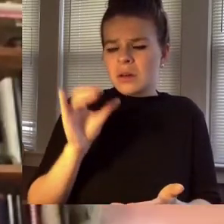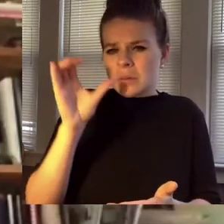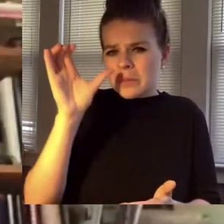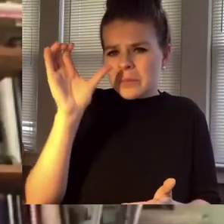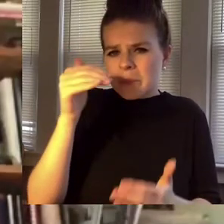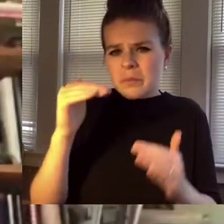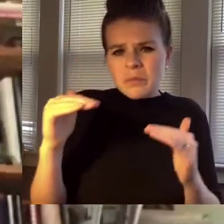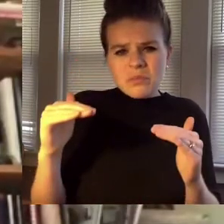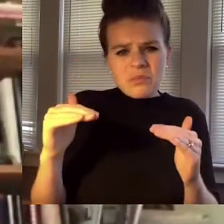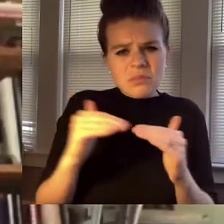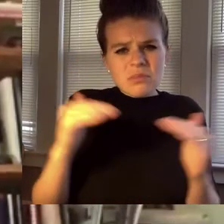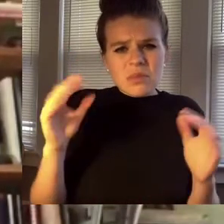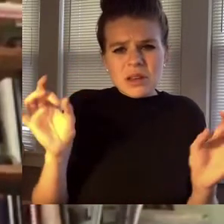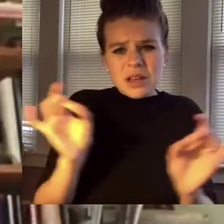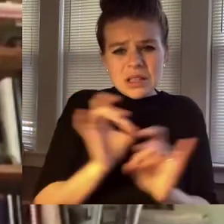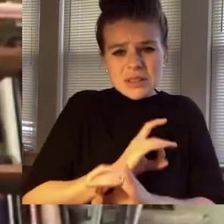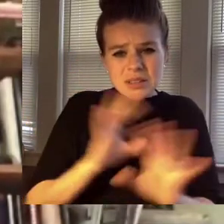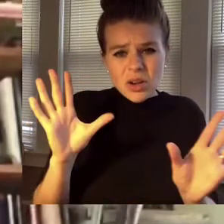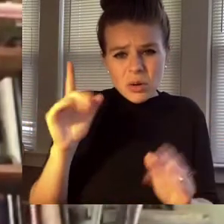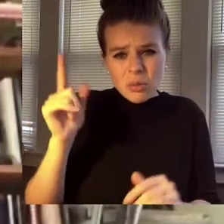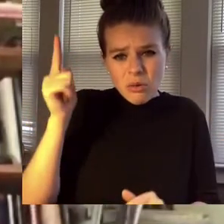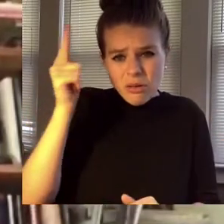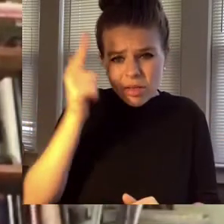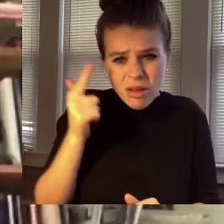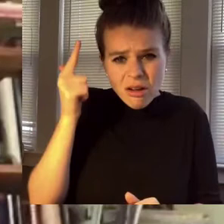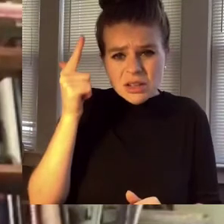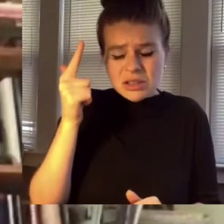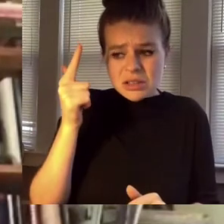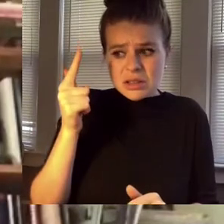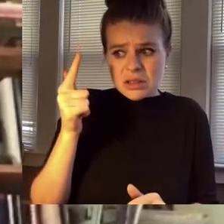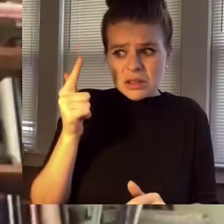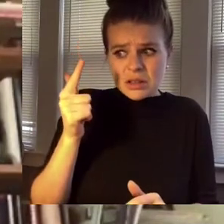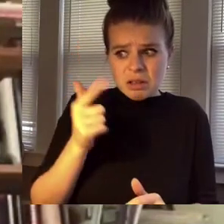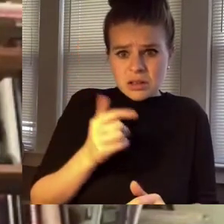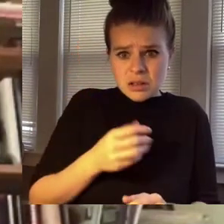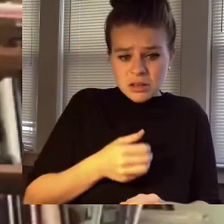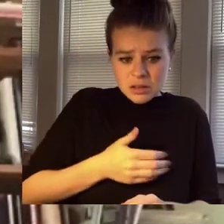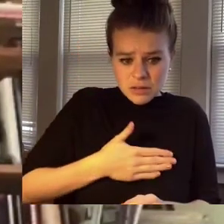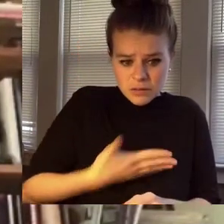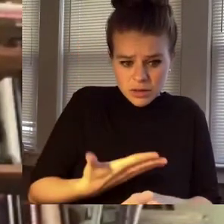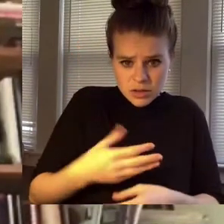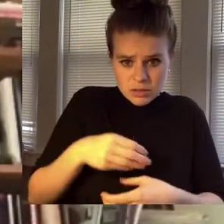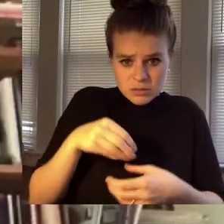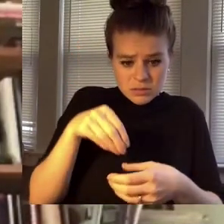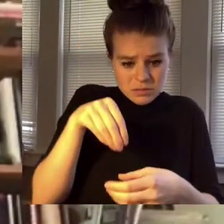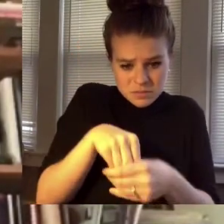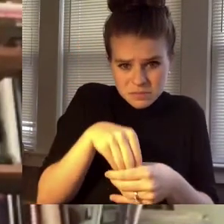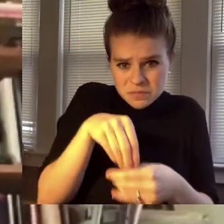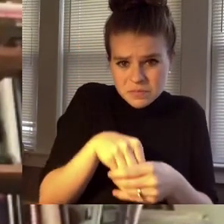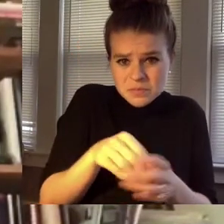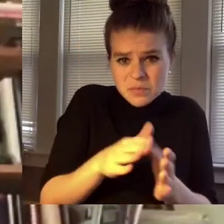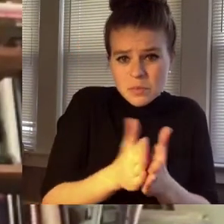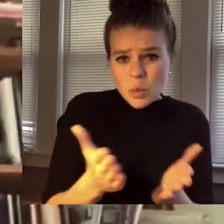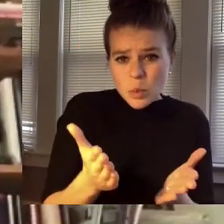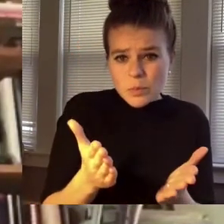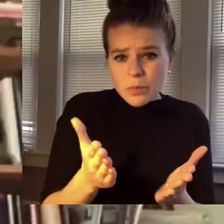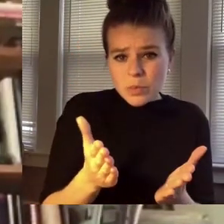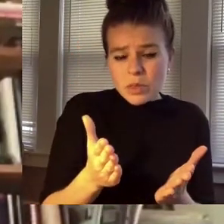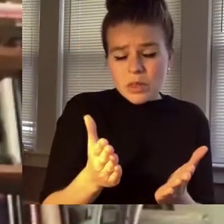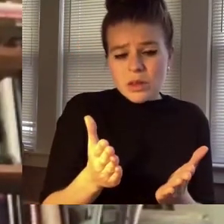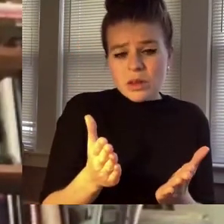a terrible logic, and it is a haunting confession buried deep inside the book. Though in